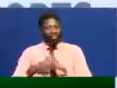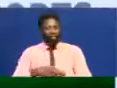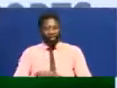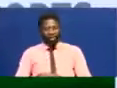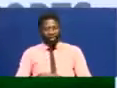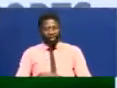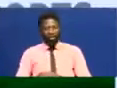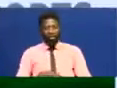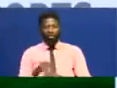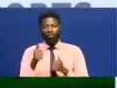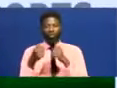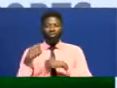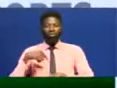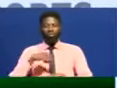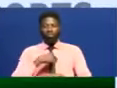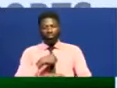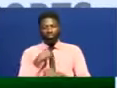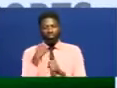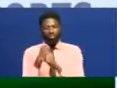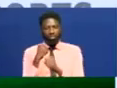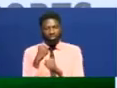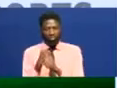several important projects through which we deliver our mandate.